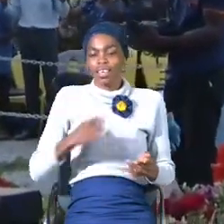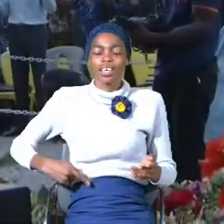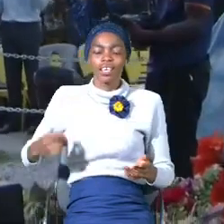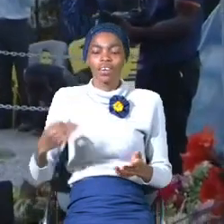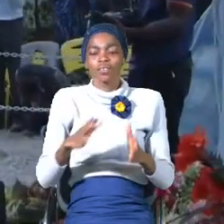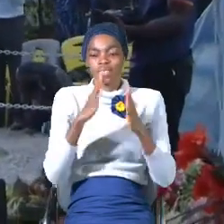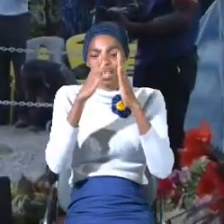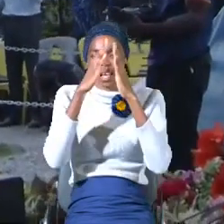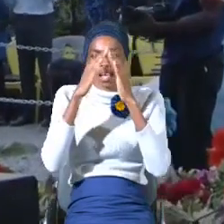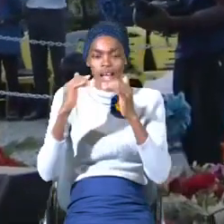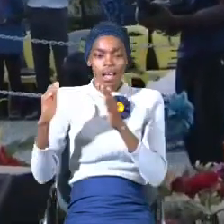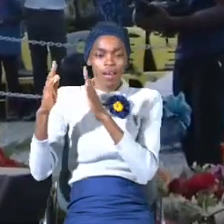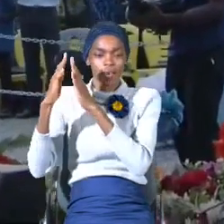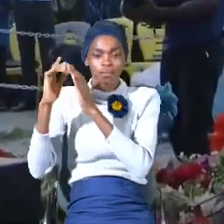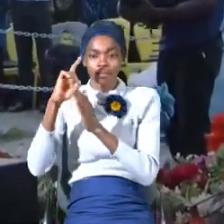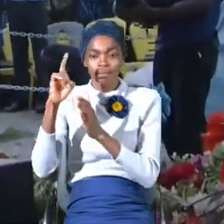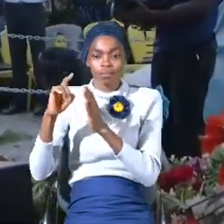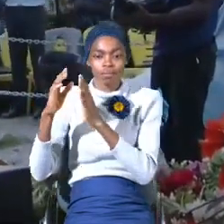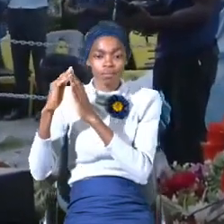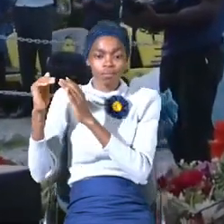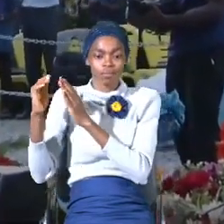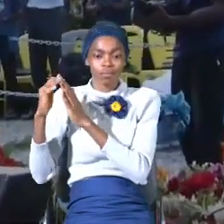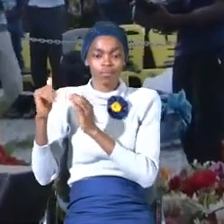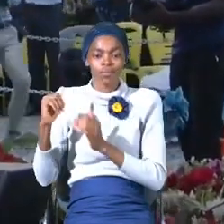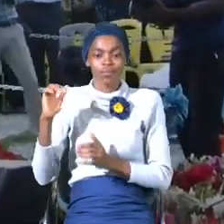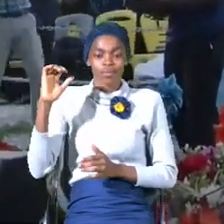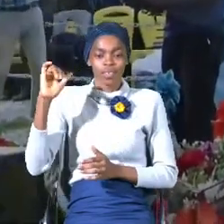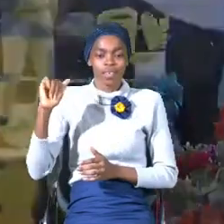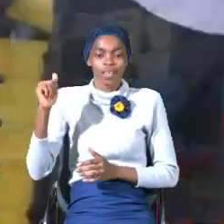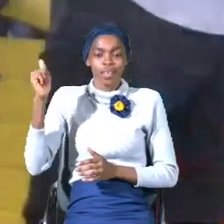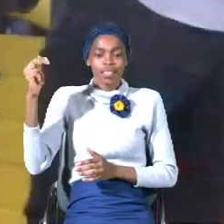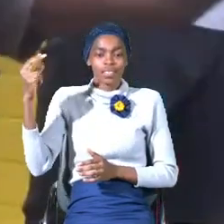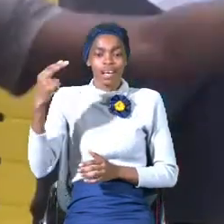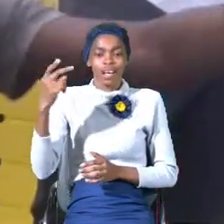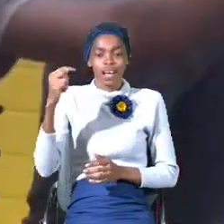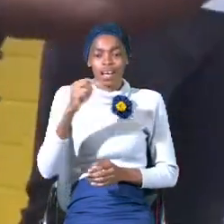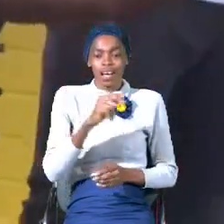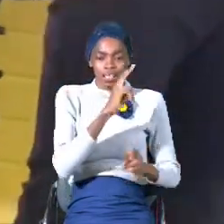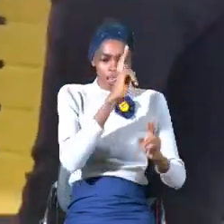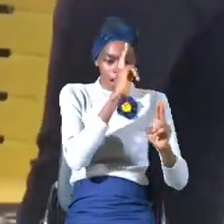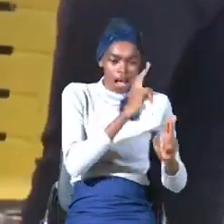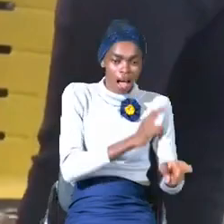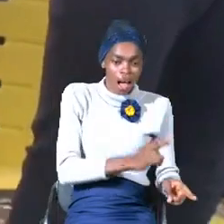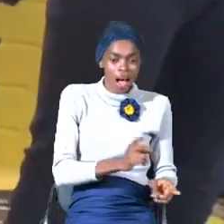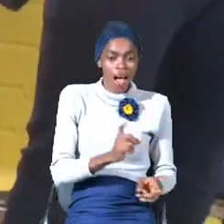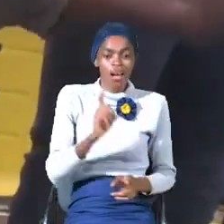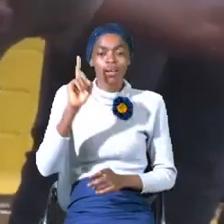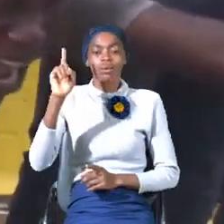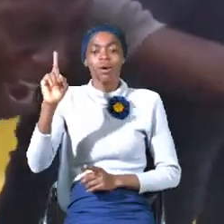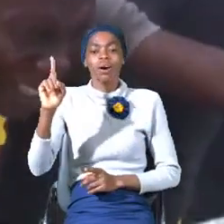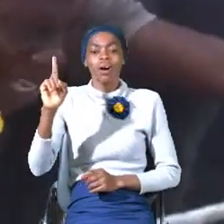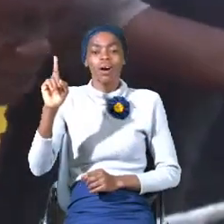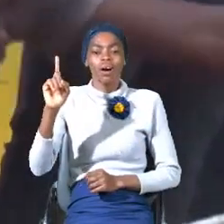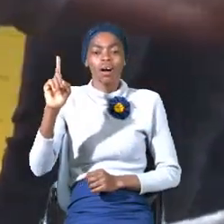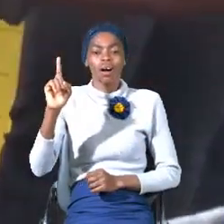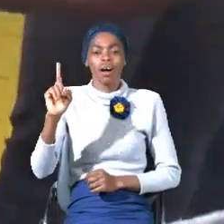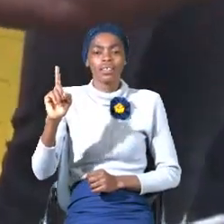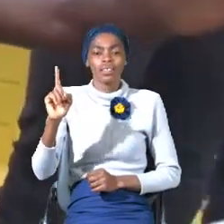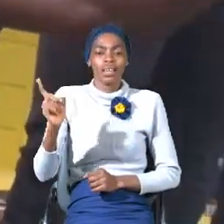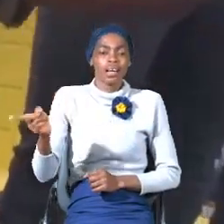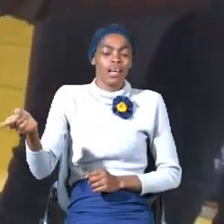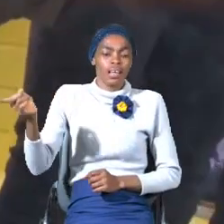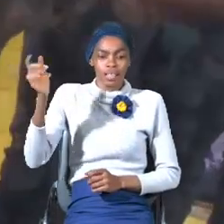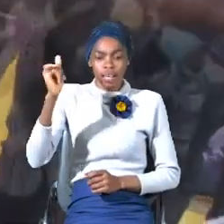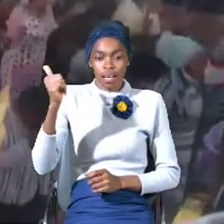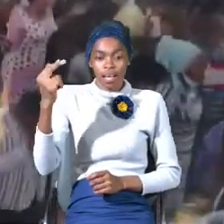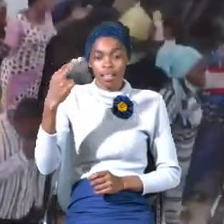King of Zion. One more time, say, Yah the Hallowed One. Yah the Hallowed One. Yah the Holy One.